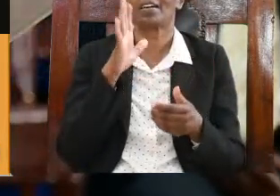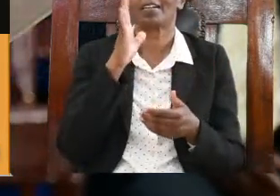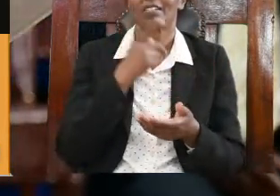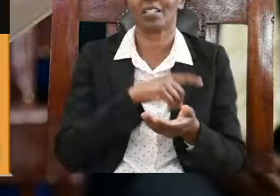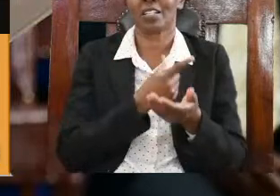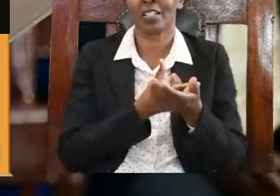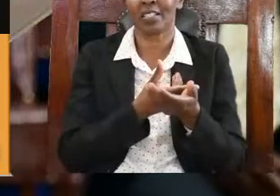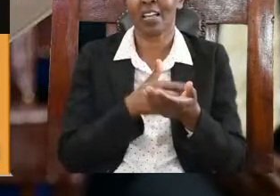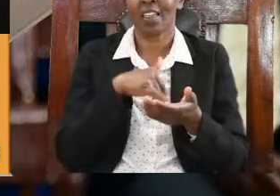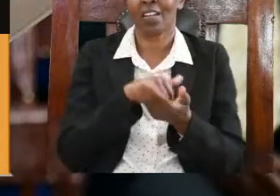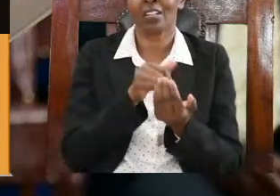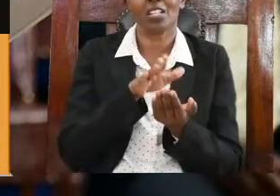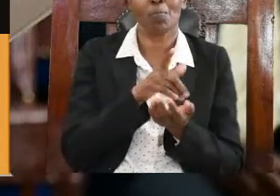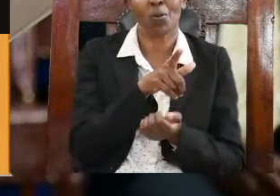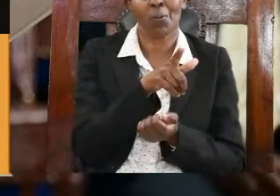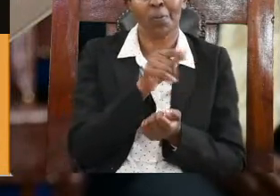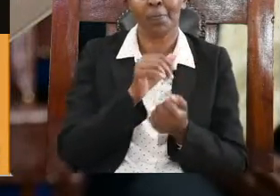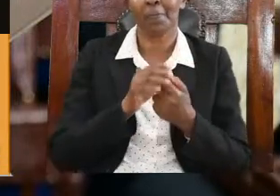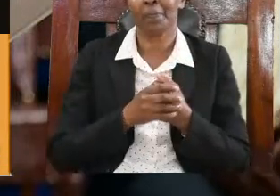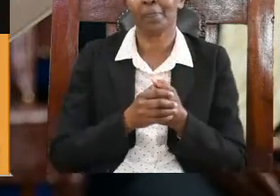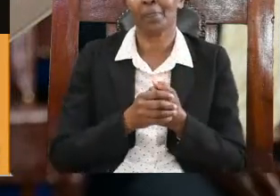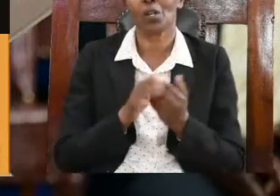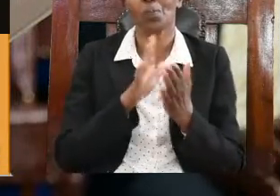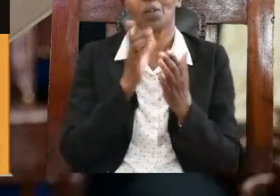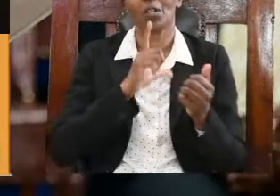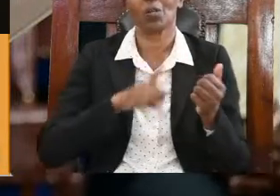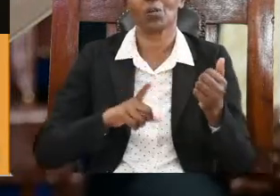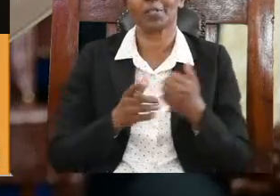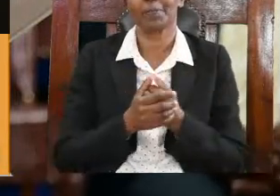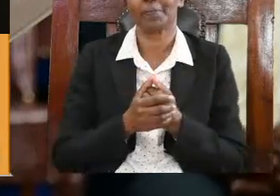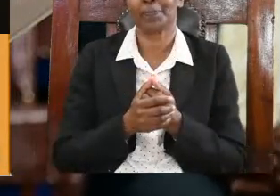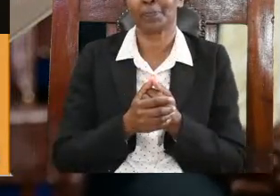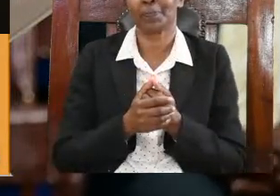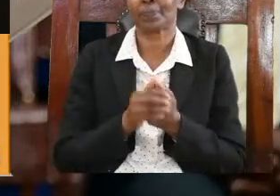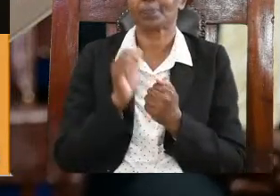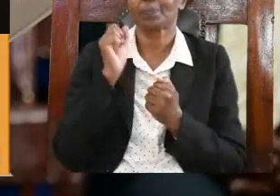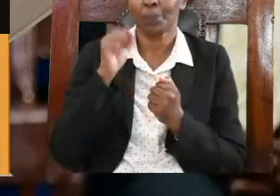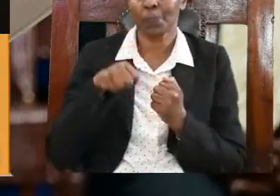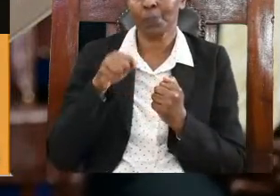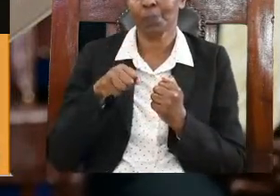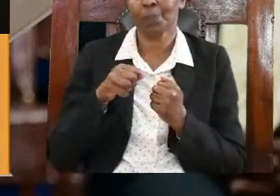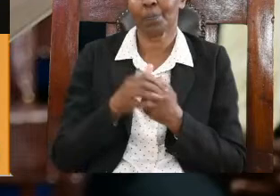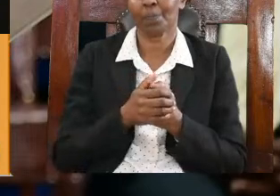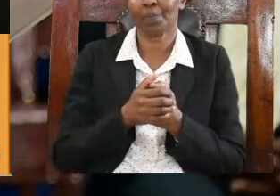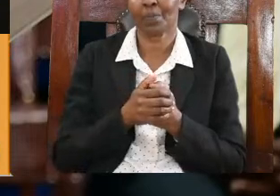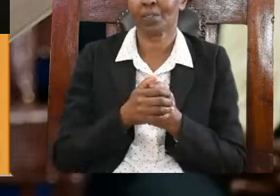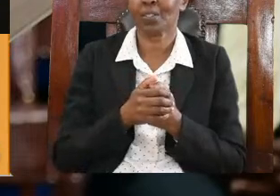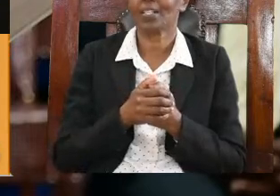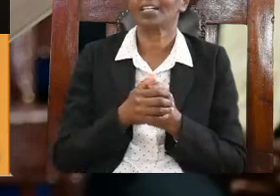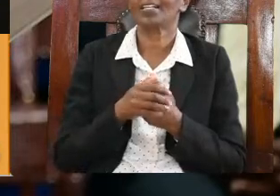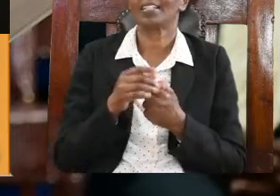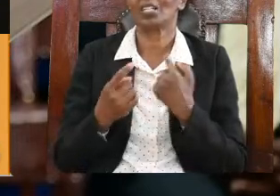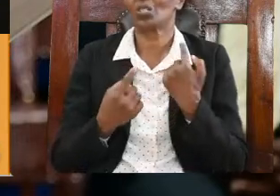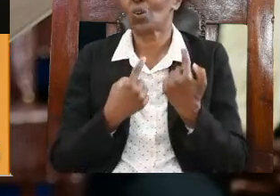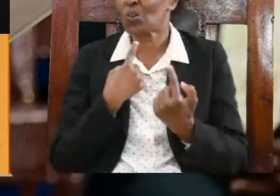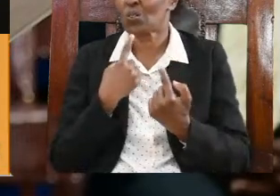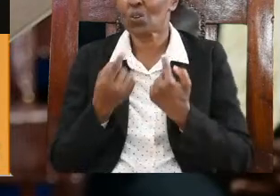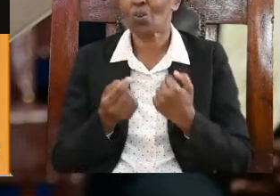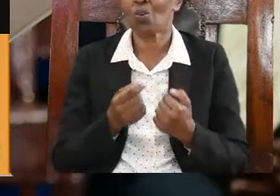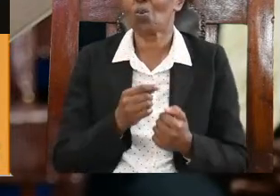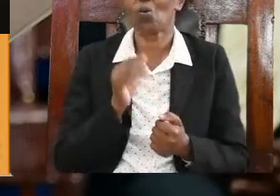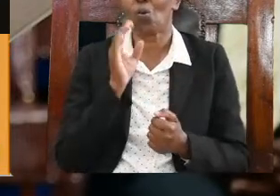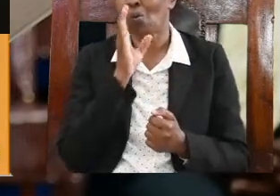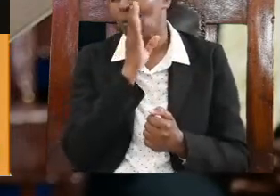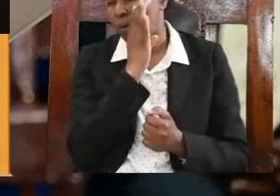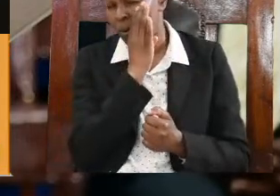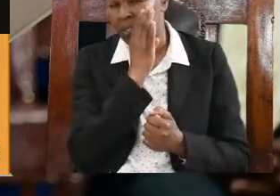presence of your enemy. Praise be to the Lord. Yes, Wacha waendelea kuongea, let them continue,